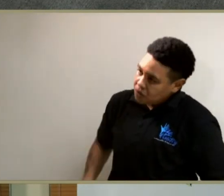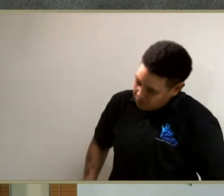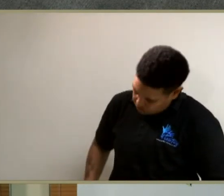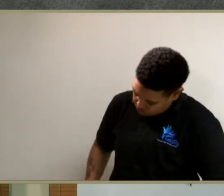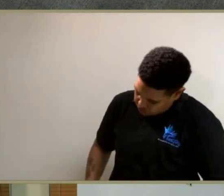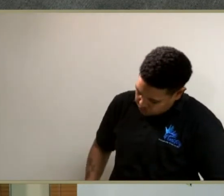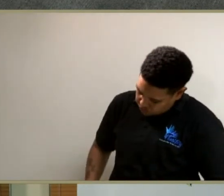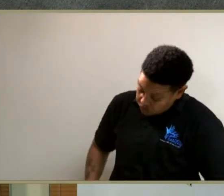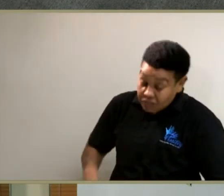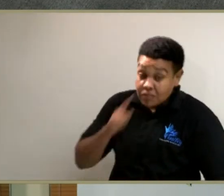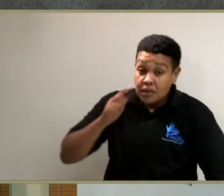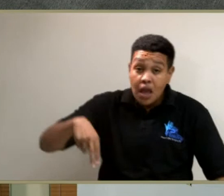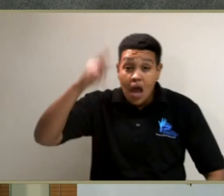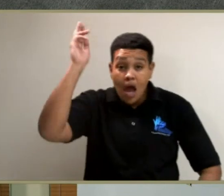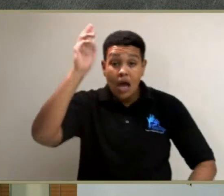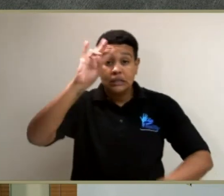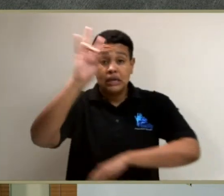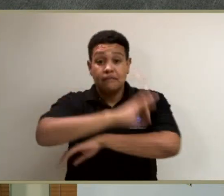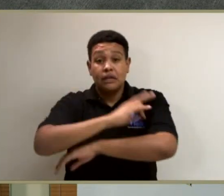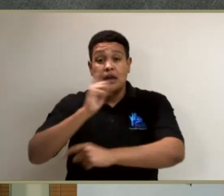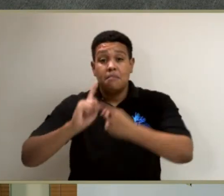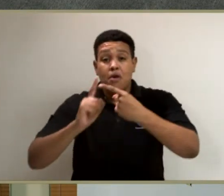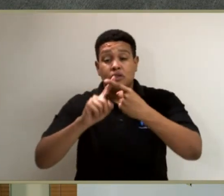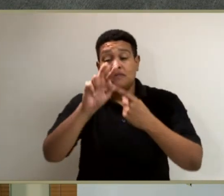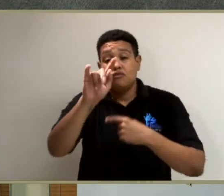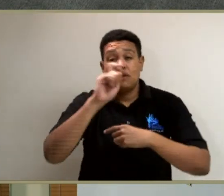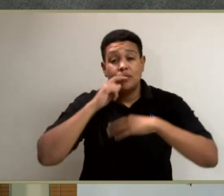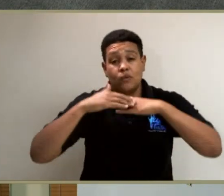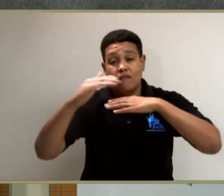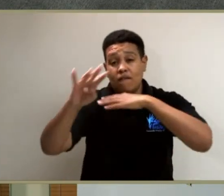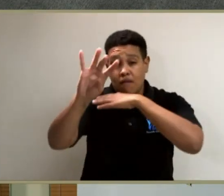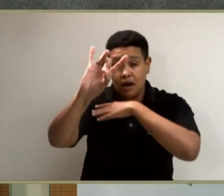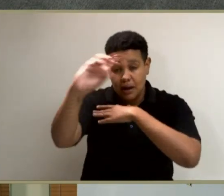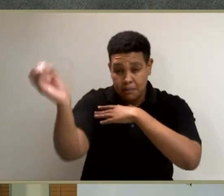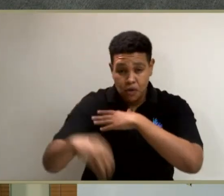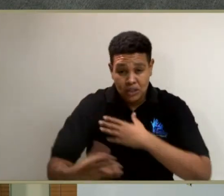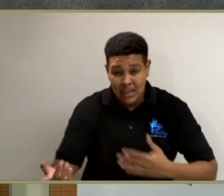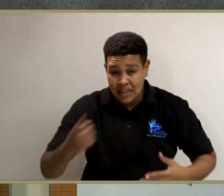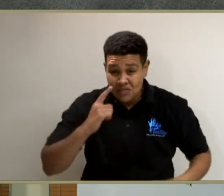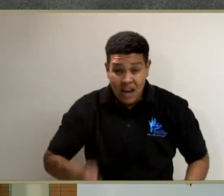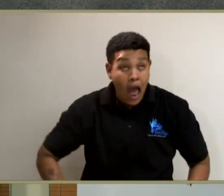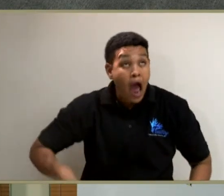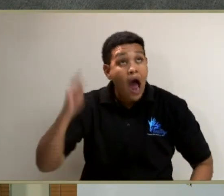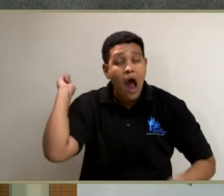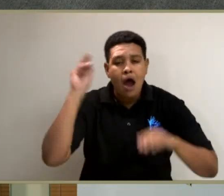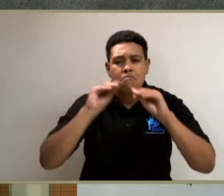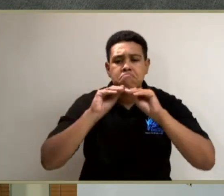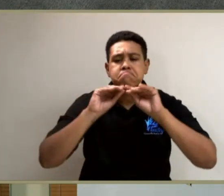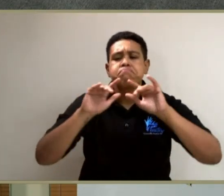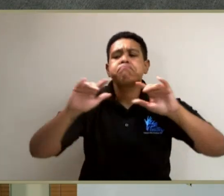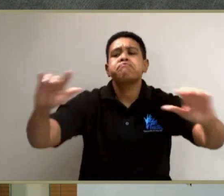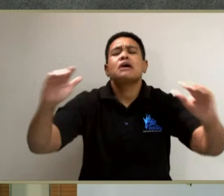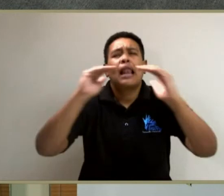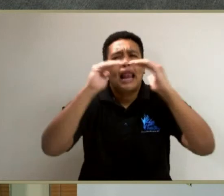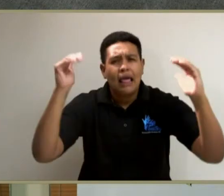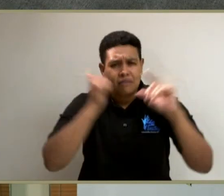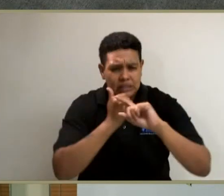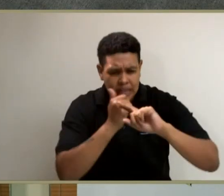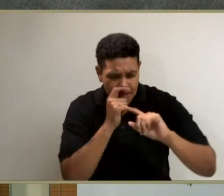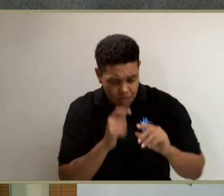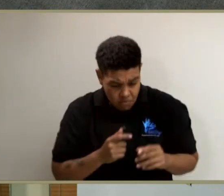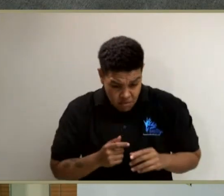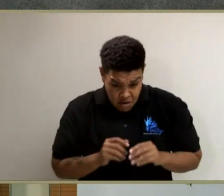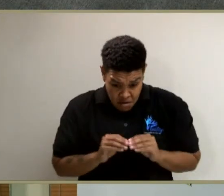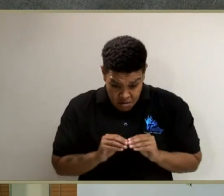high 7-day positivity rate of over 48%, very high transmission level, a reproductive rate